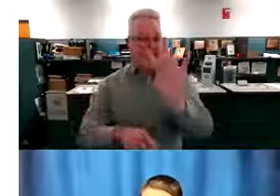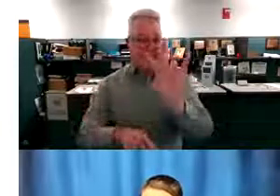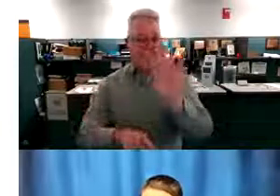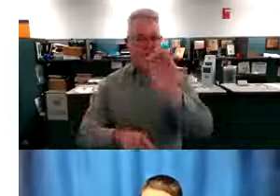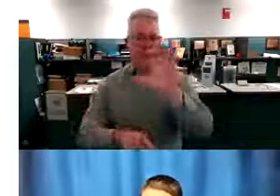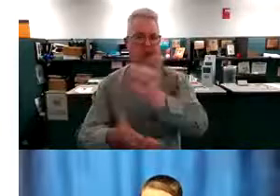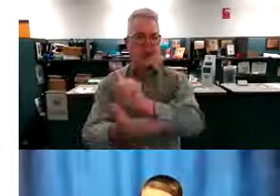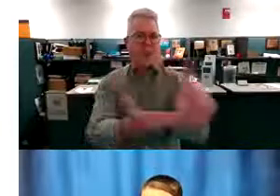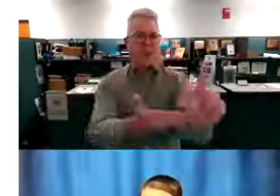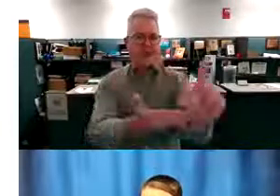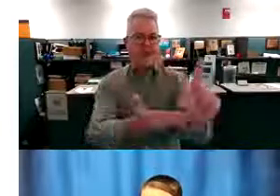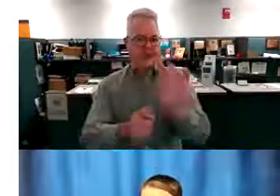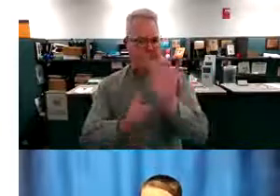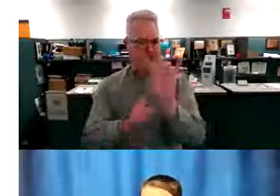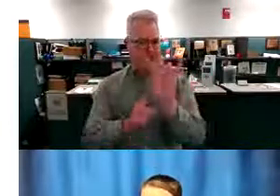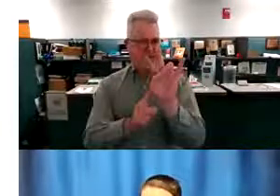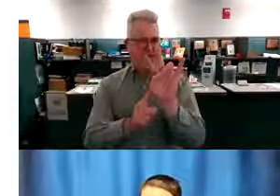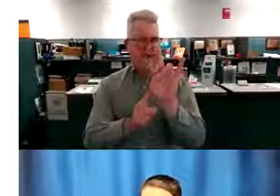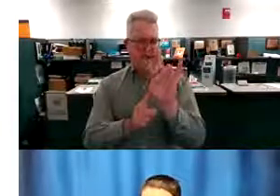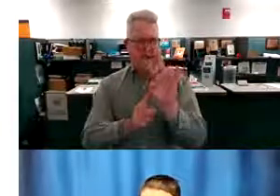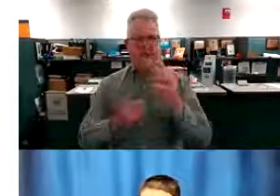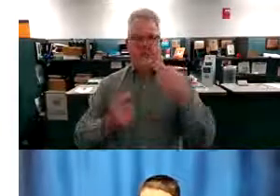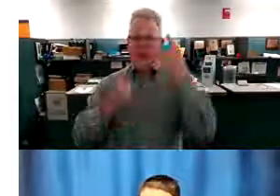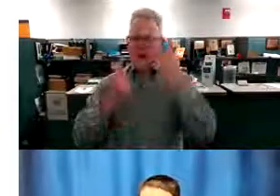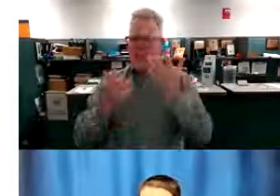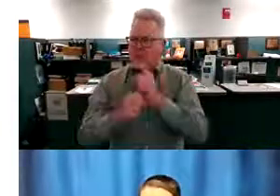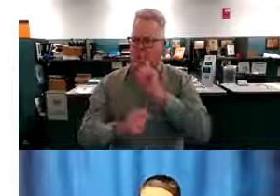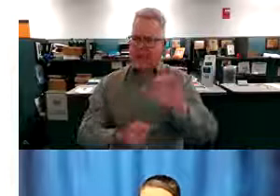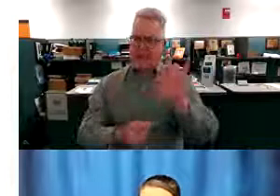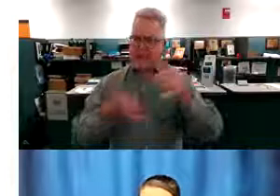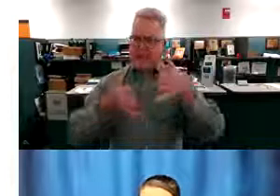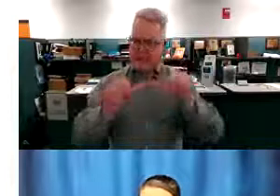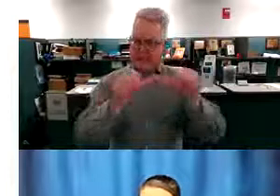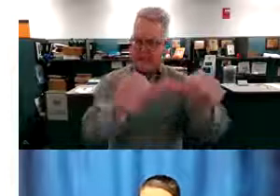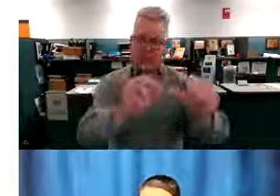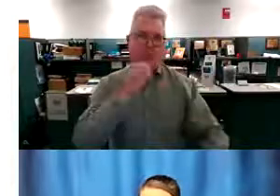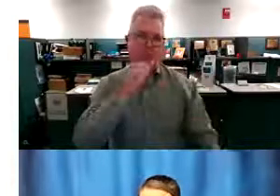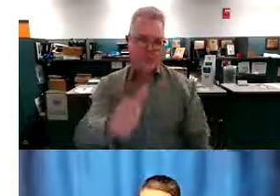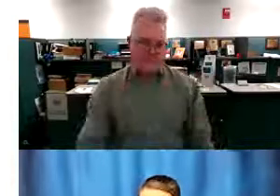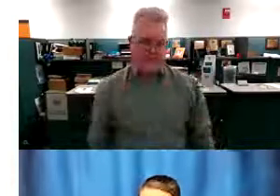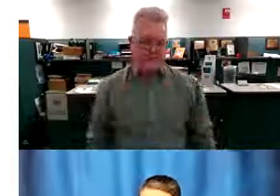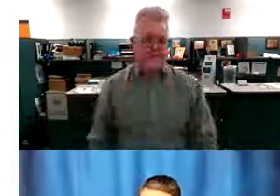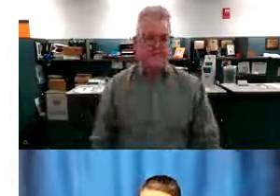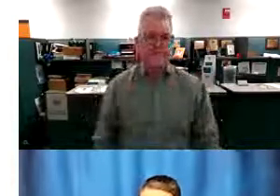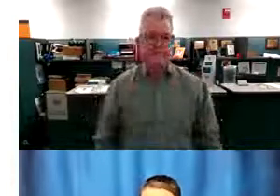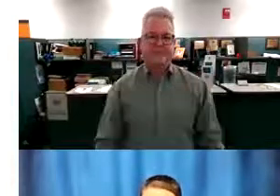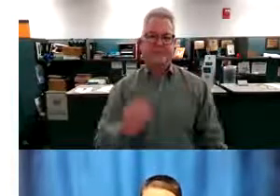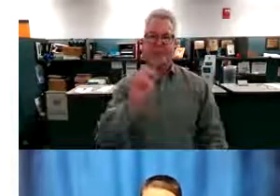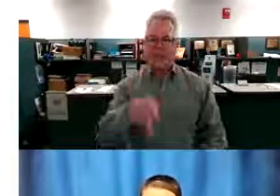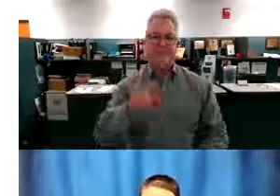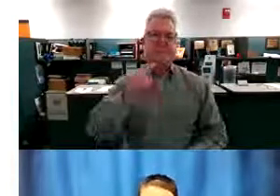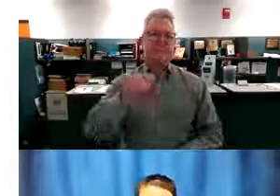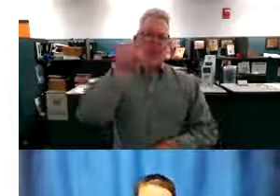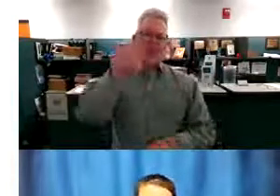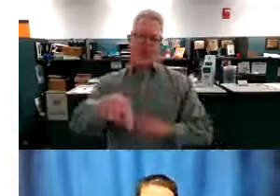original agreement, was that there'd be 7 a week. So I want to make sure that there are still 7,